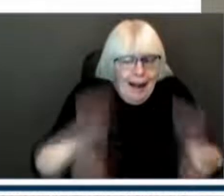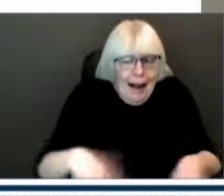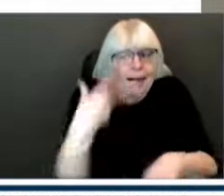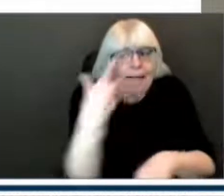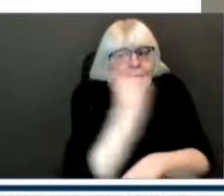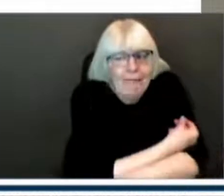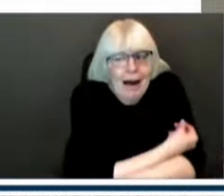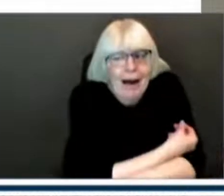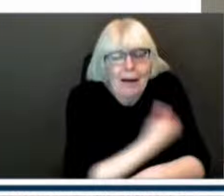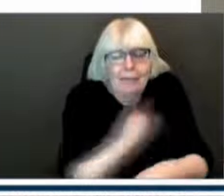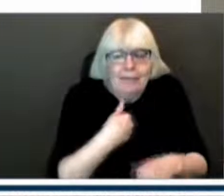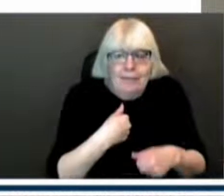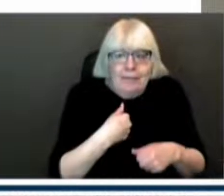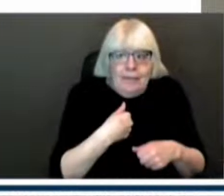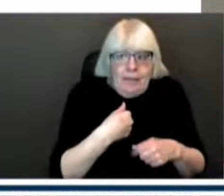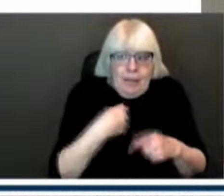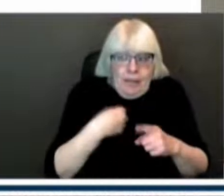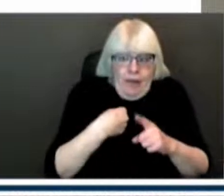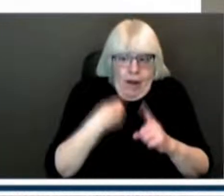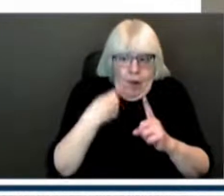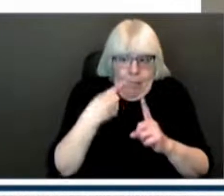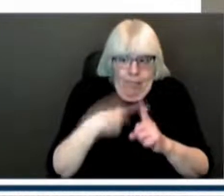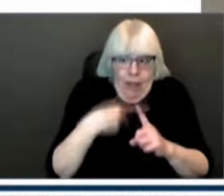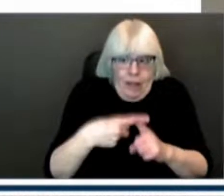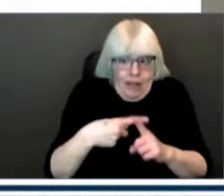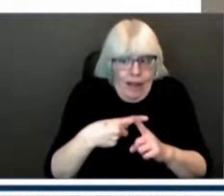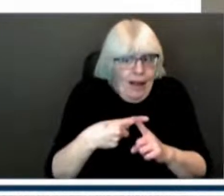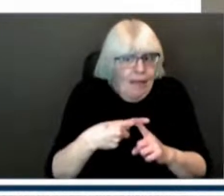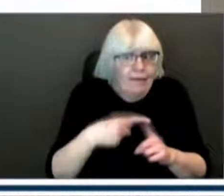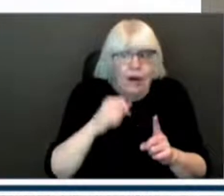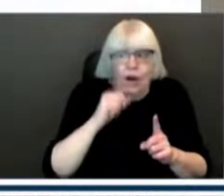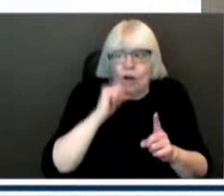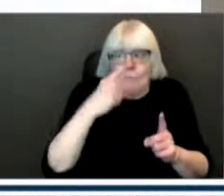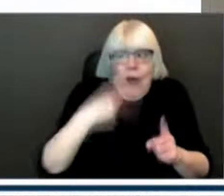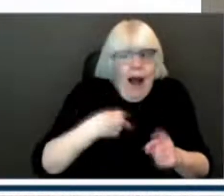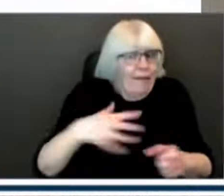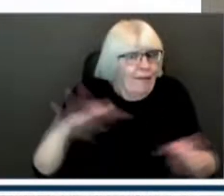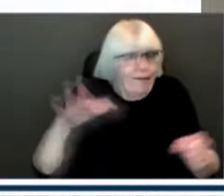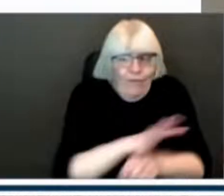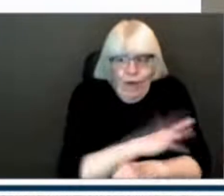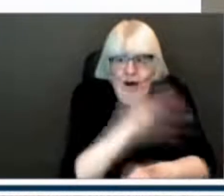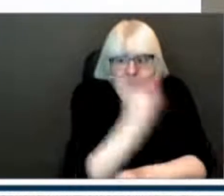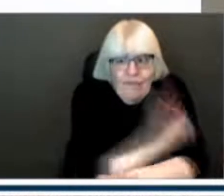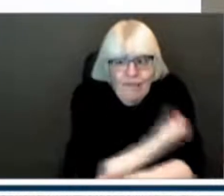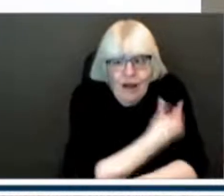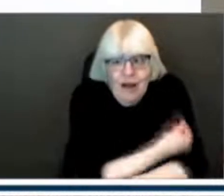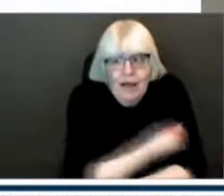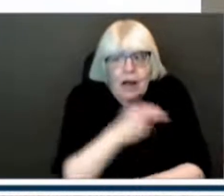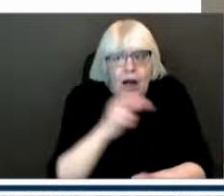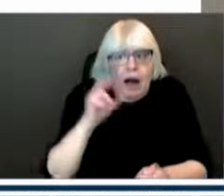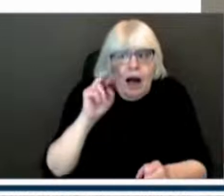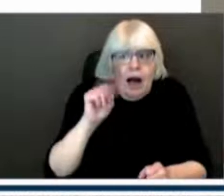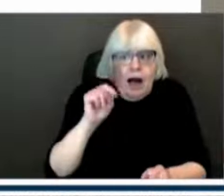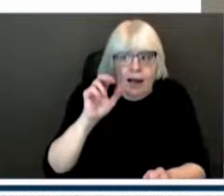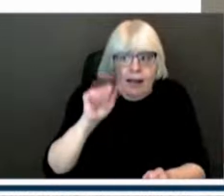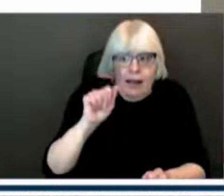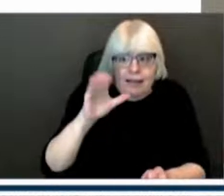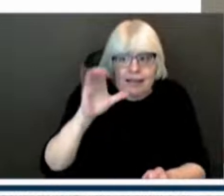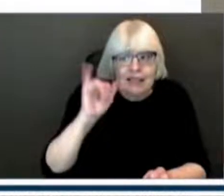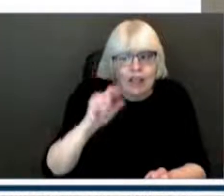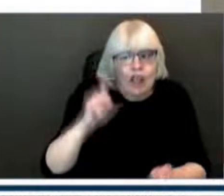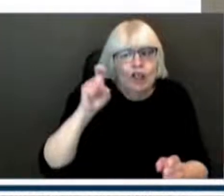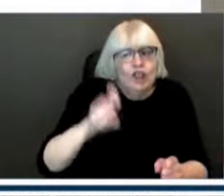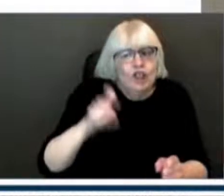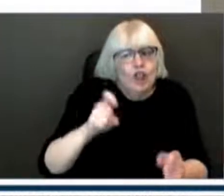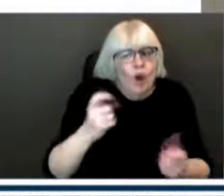have not been fully vaccinated, NSLive advises you wait for 2 months to get your first or second dose.